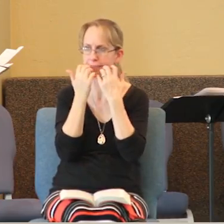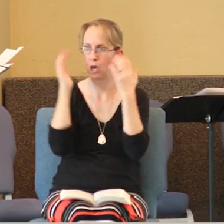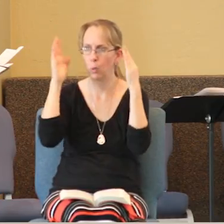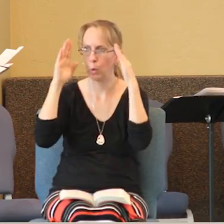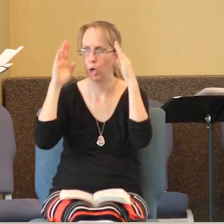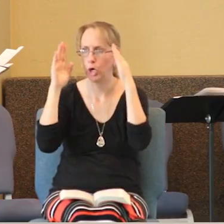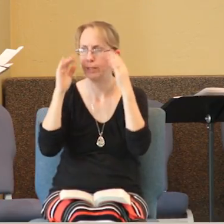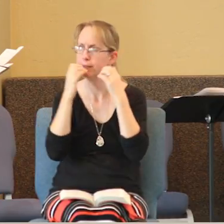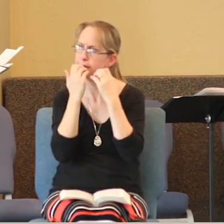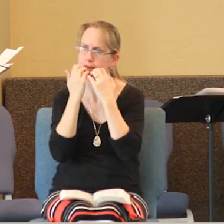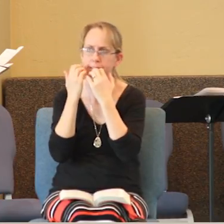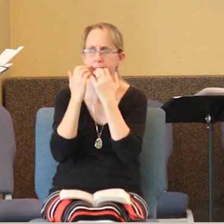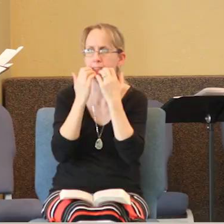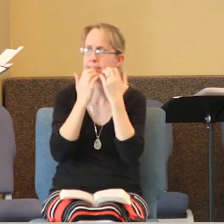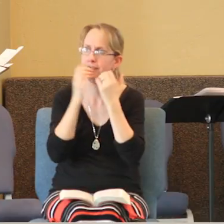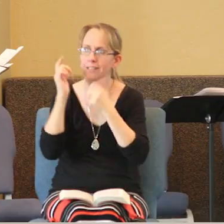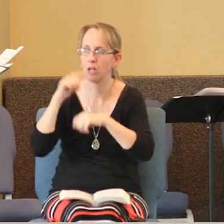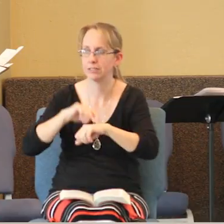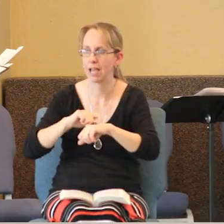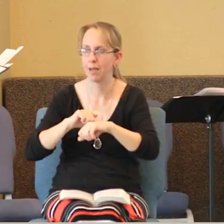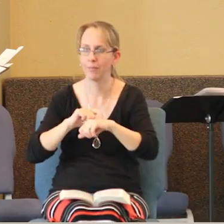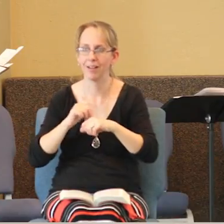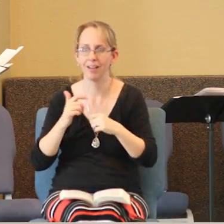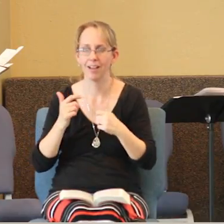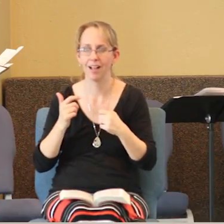were fearful? There was no